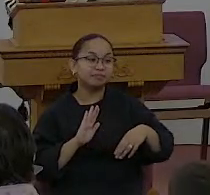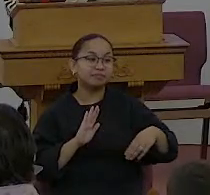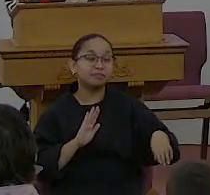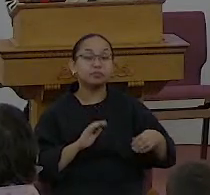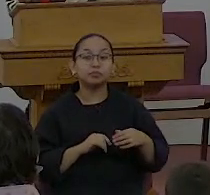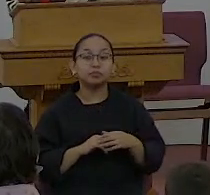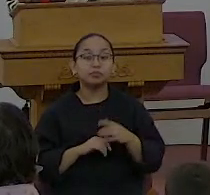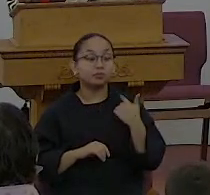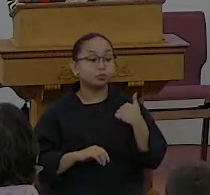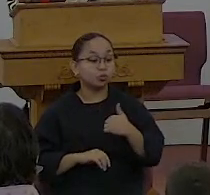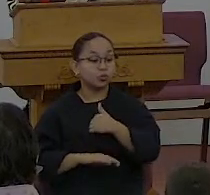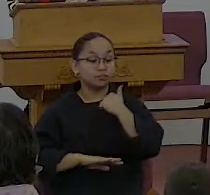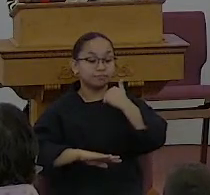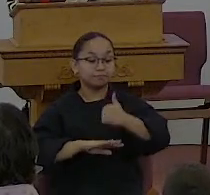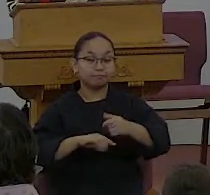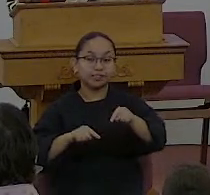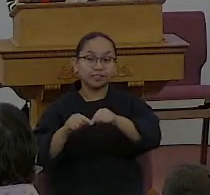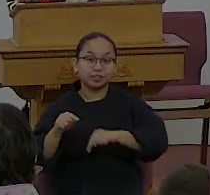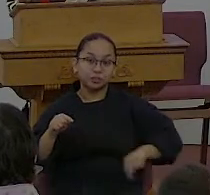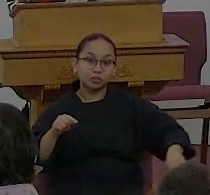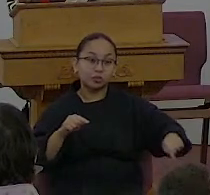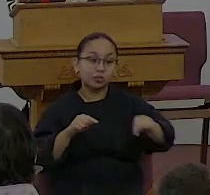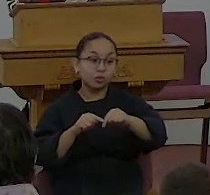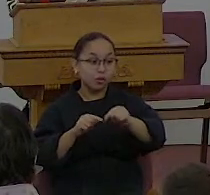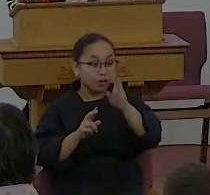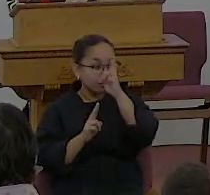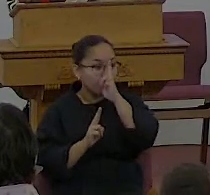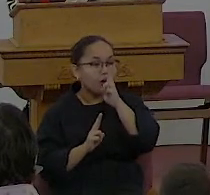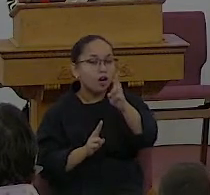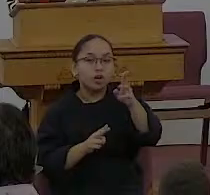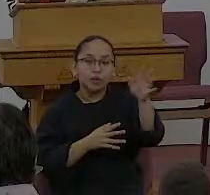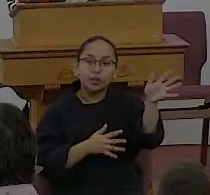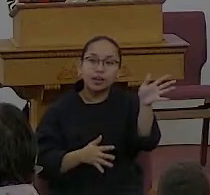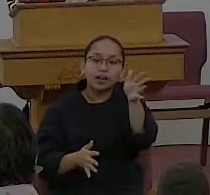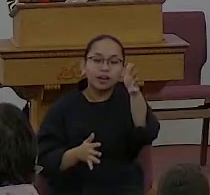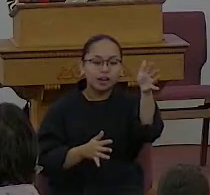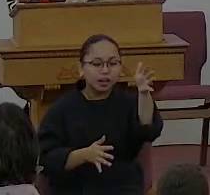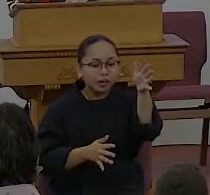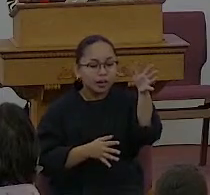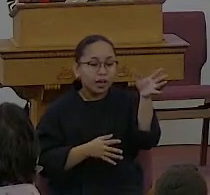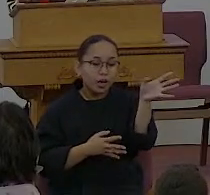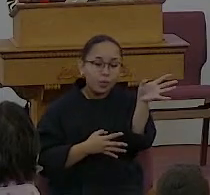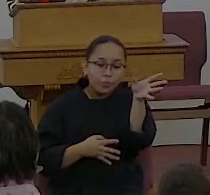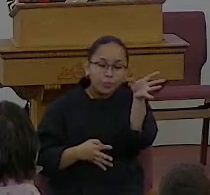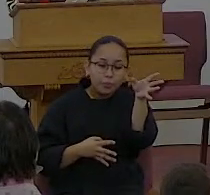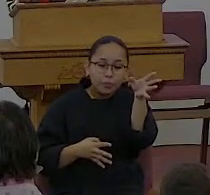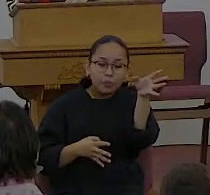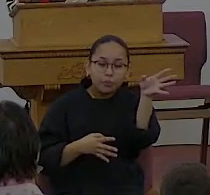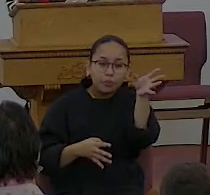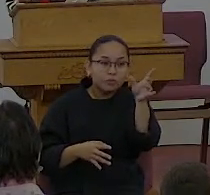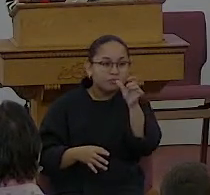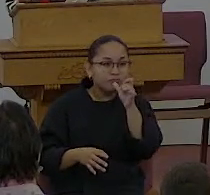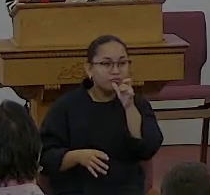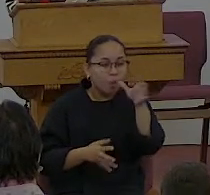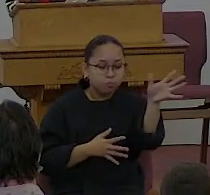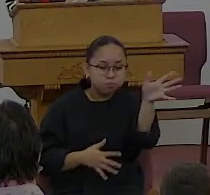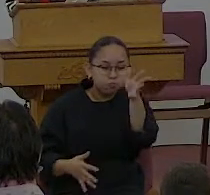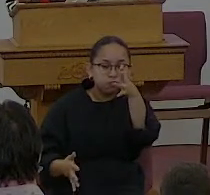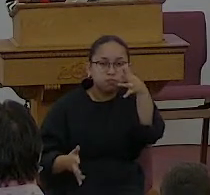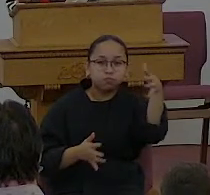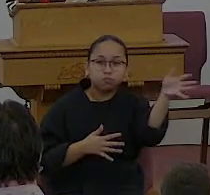We cast this circle in honor of air. Stay calm and blow gently. Do not gale.